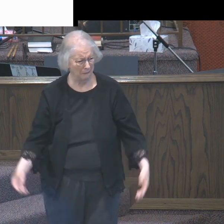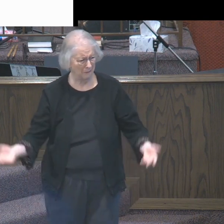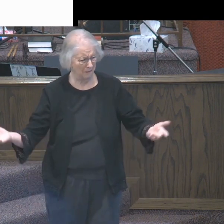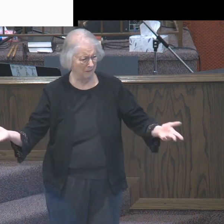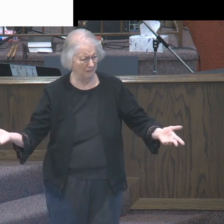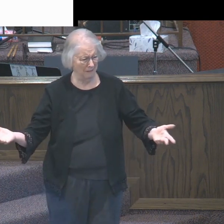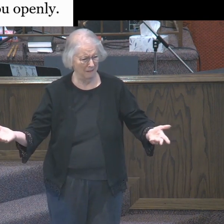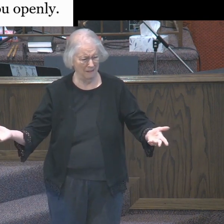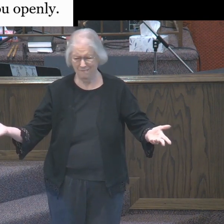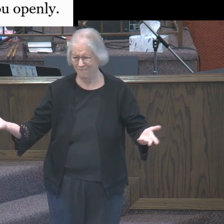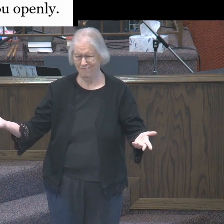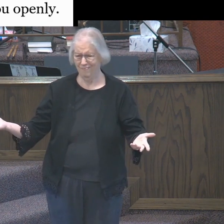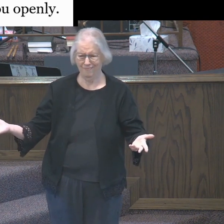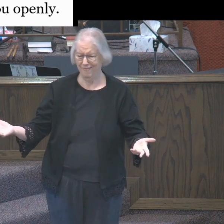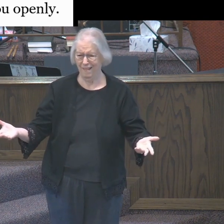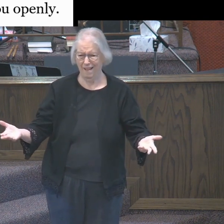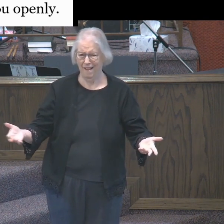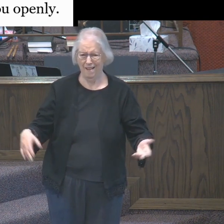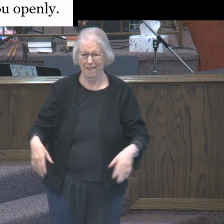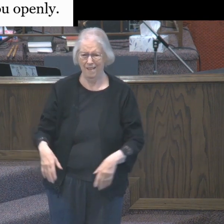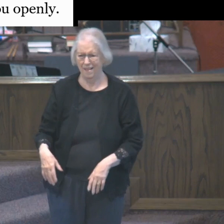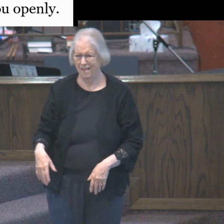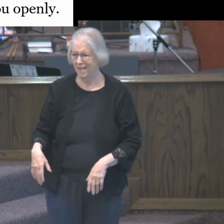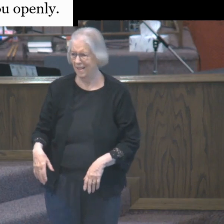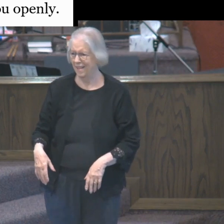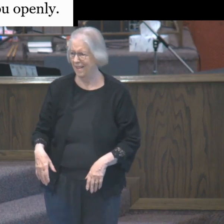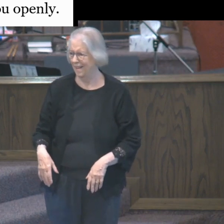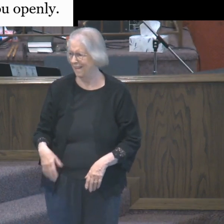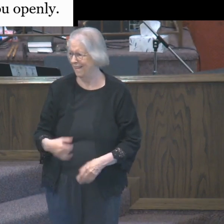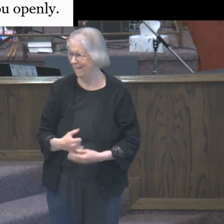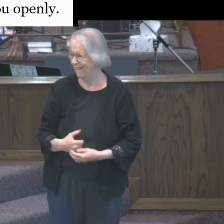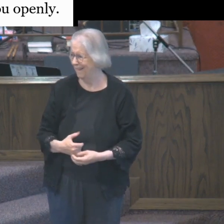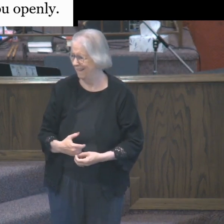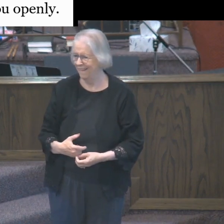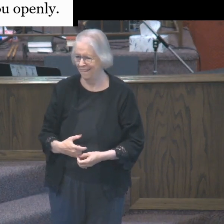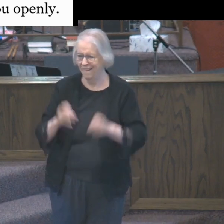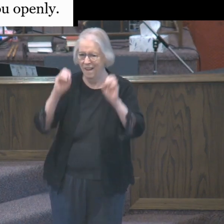Stand with me if you will, and let's read in Matthew chapter 6,